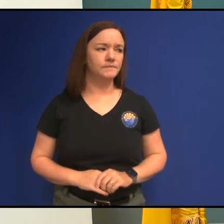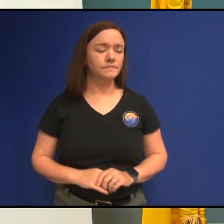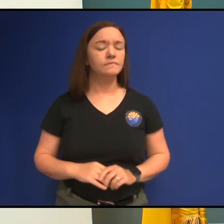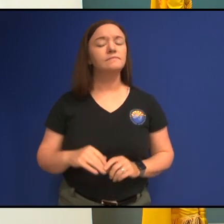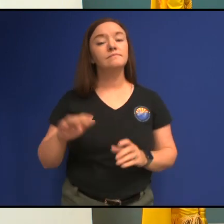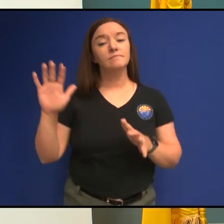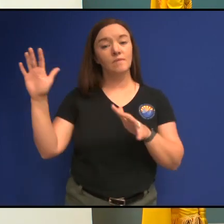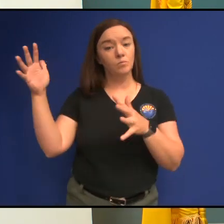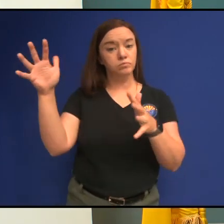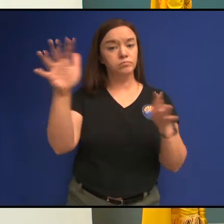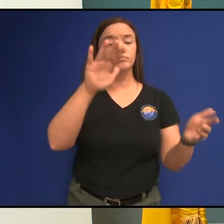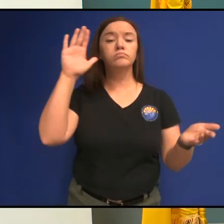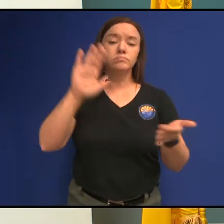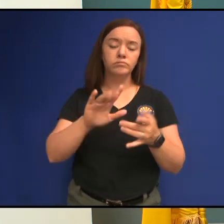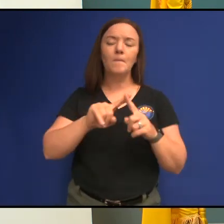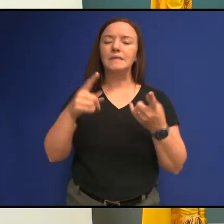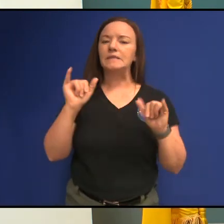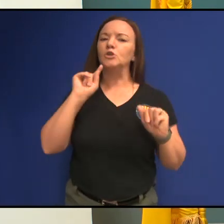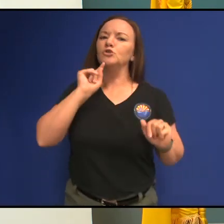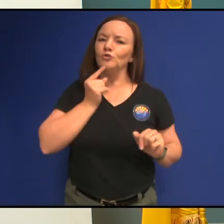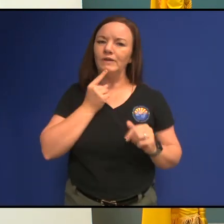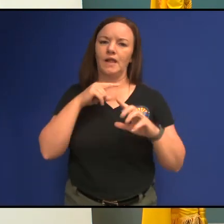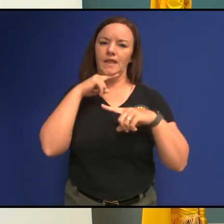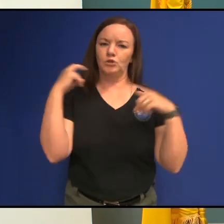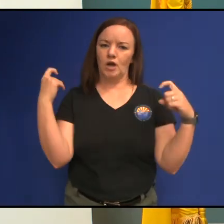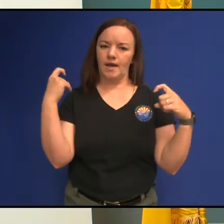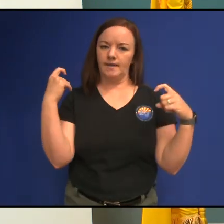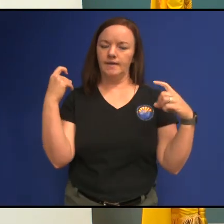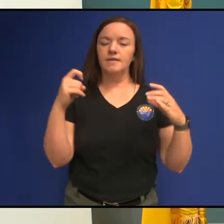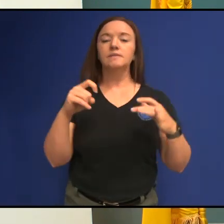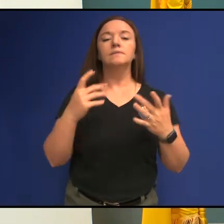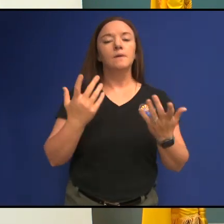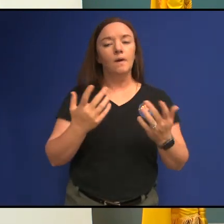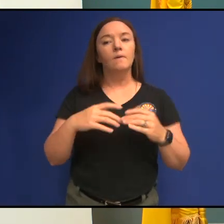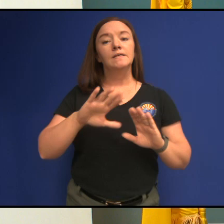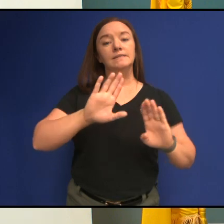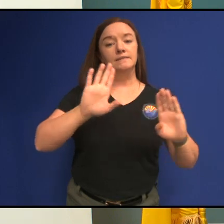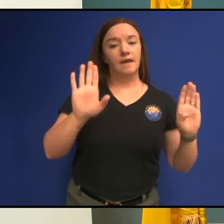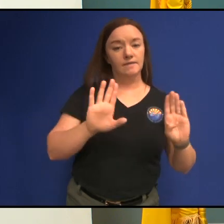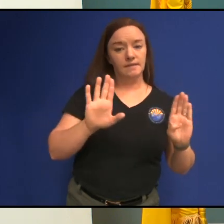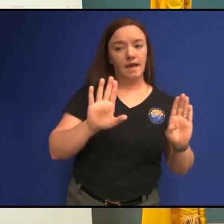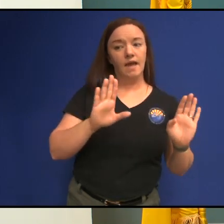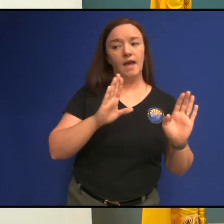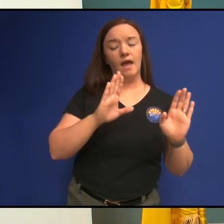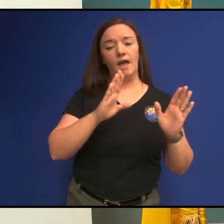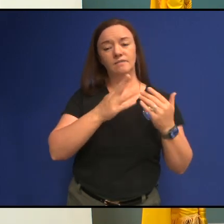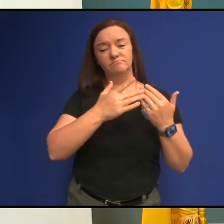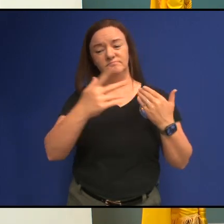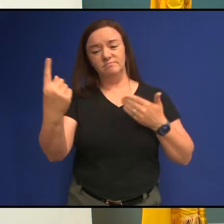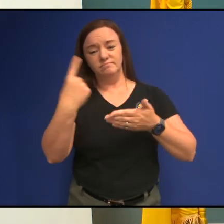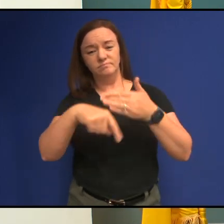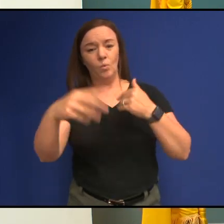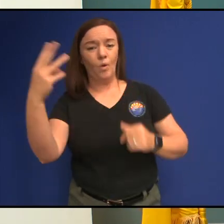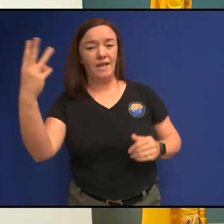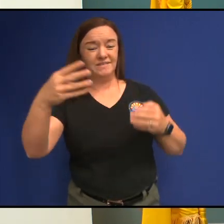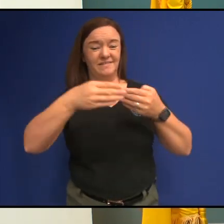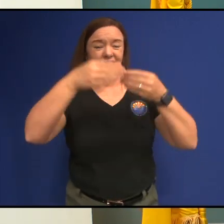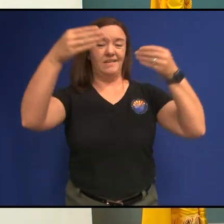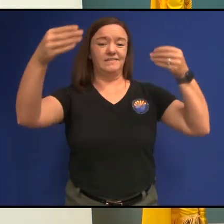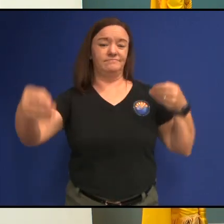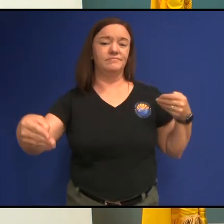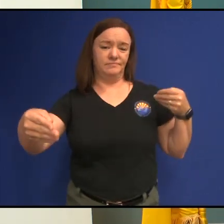it is still going to be critically dry. So, essentially from Sunday into Wednesday is our